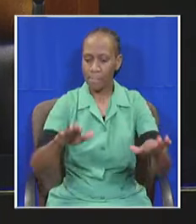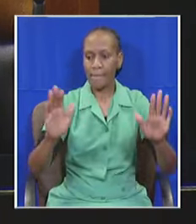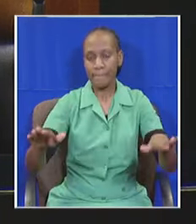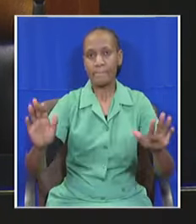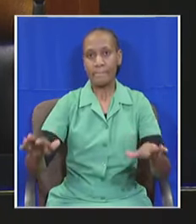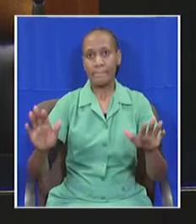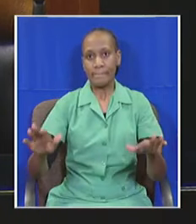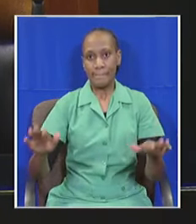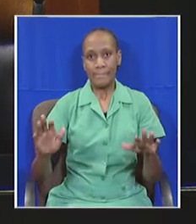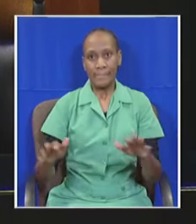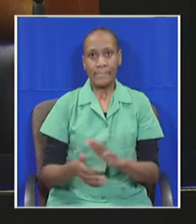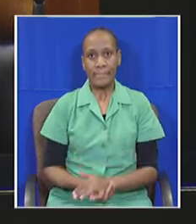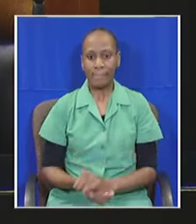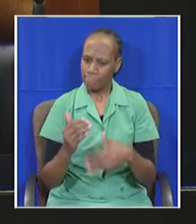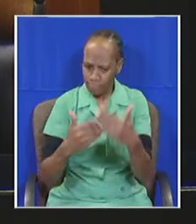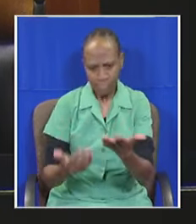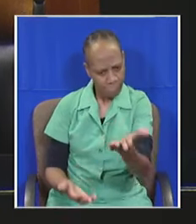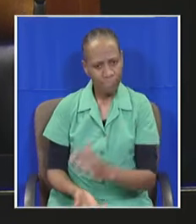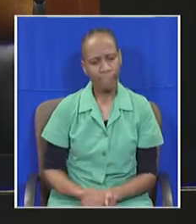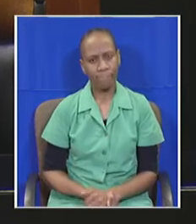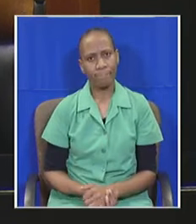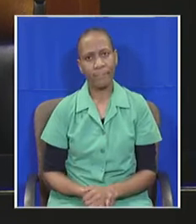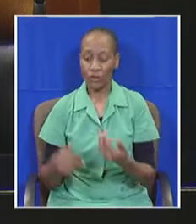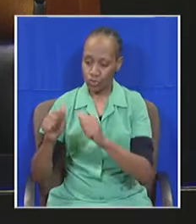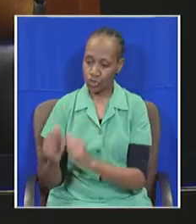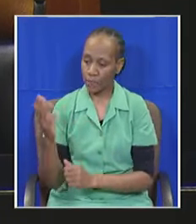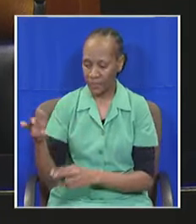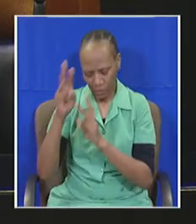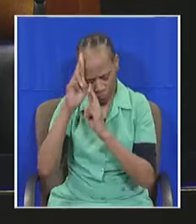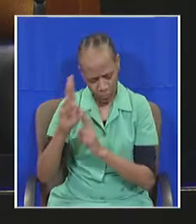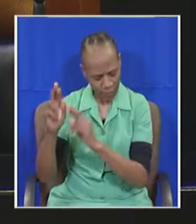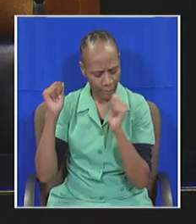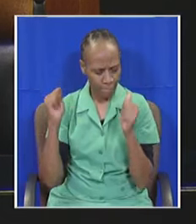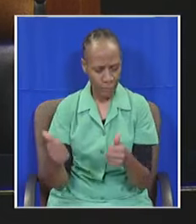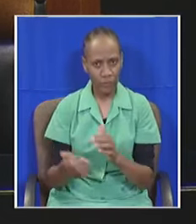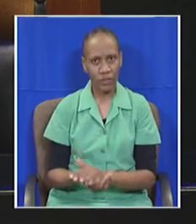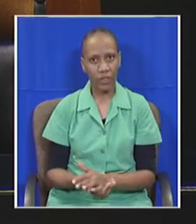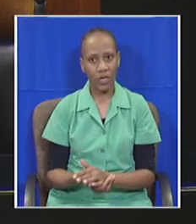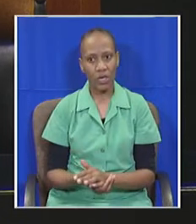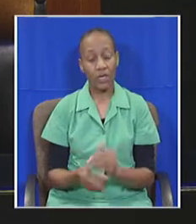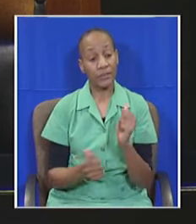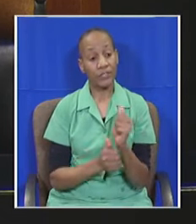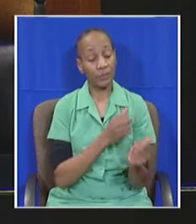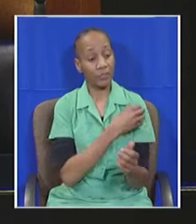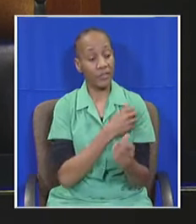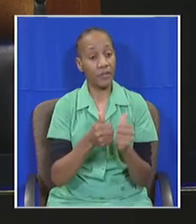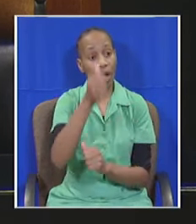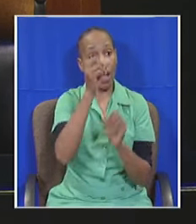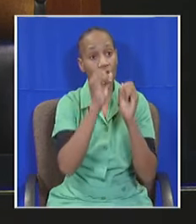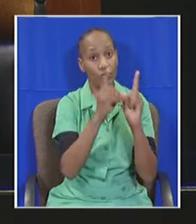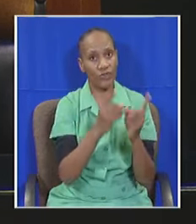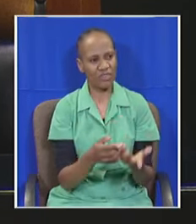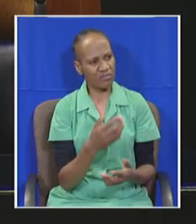Order. Continue, honorable member. Chairperson, with all due respect, the Deputy Minister of Higher Education must be